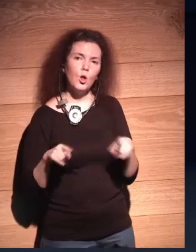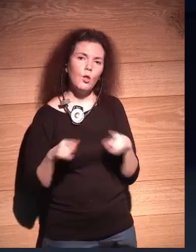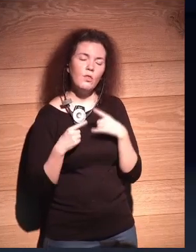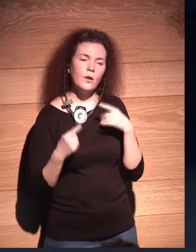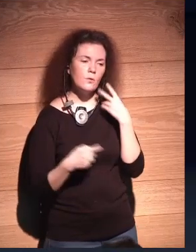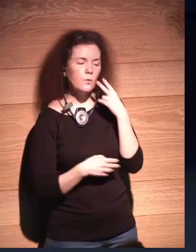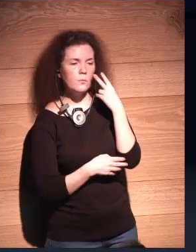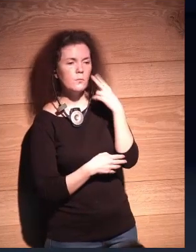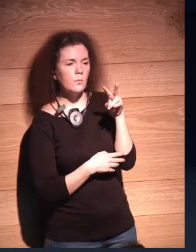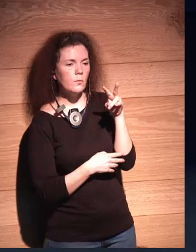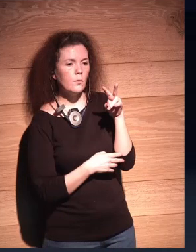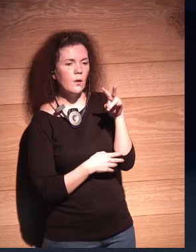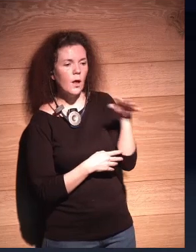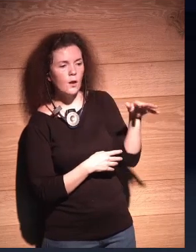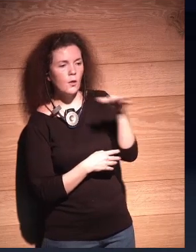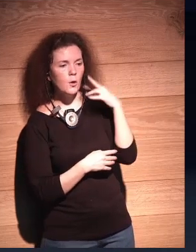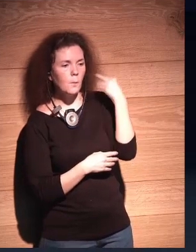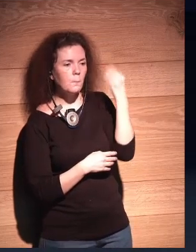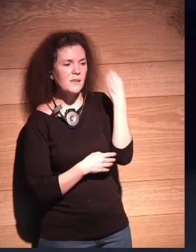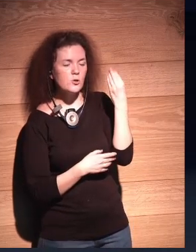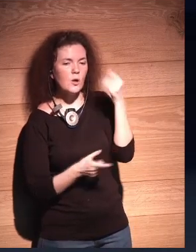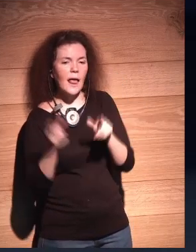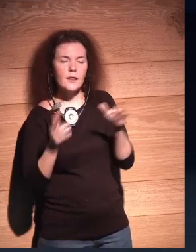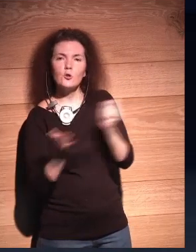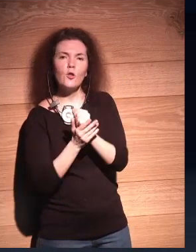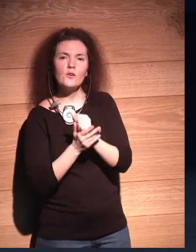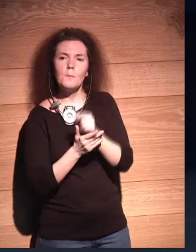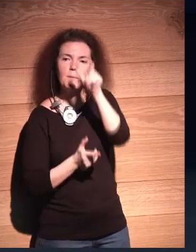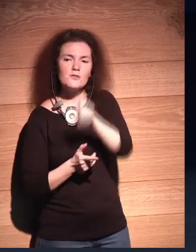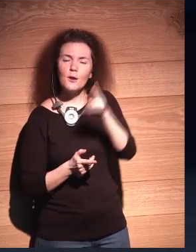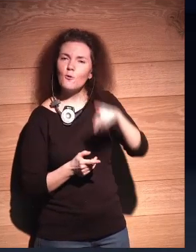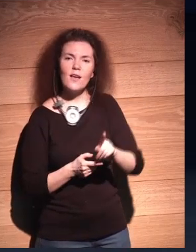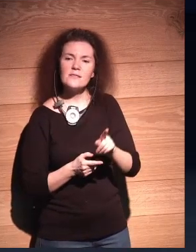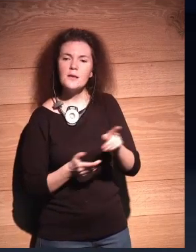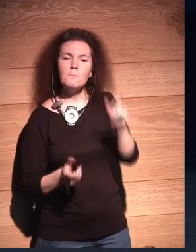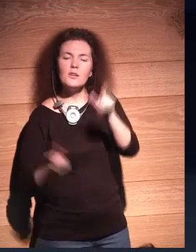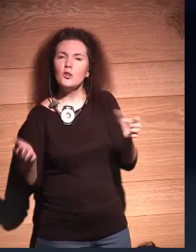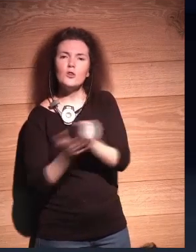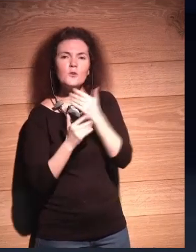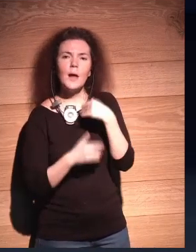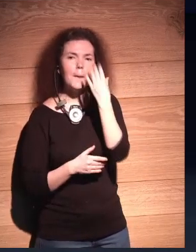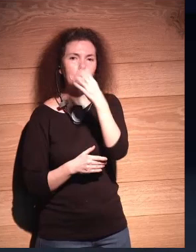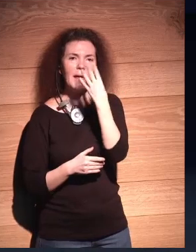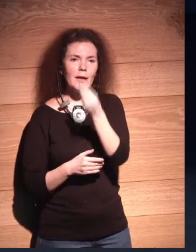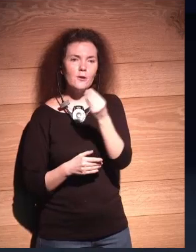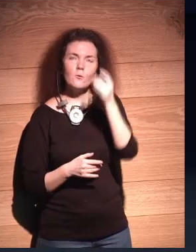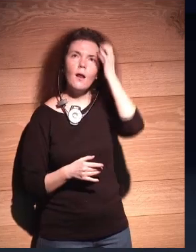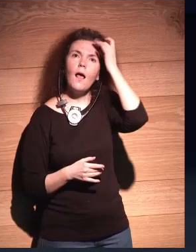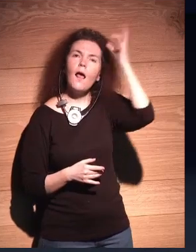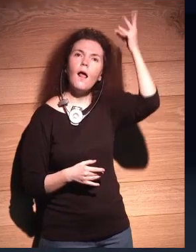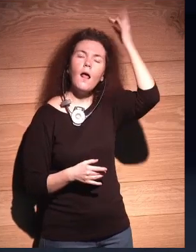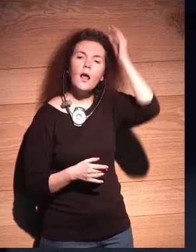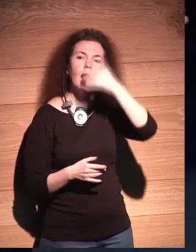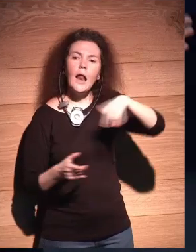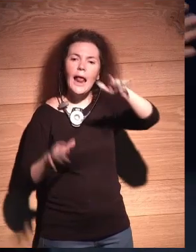is dogs. And he said, I have that same I have that same hallucination. I said, really? And I said, well,